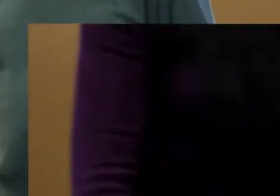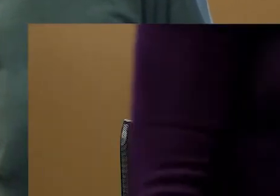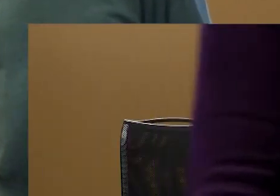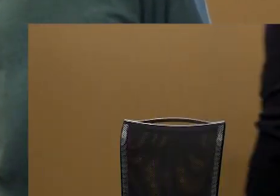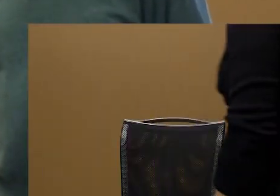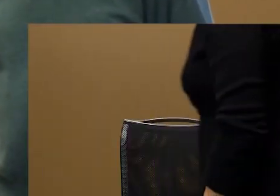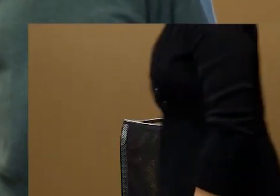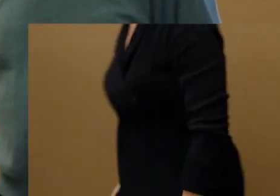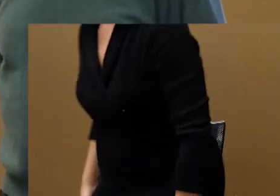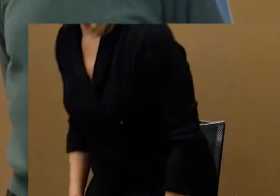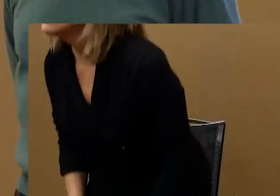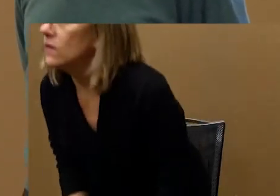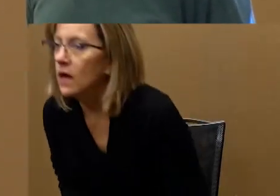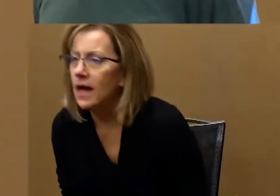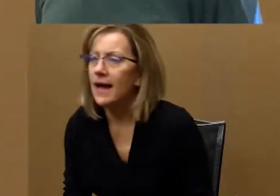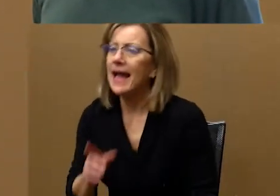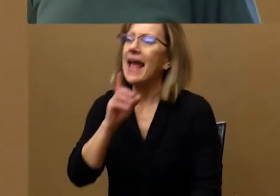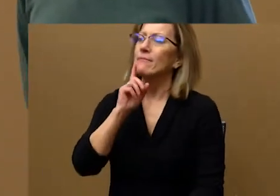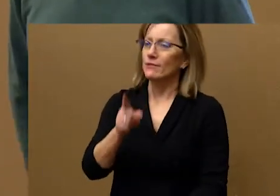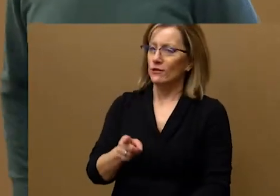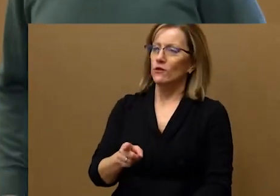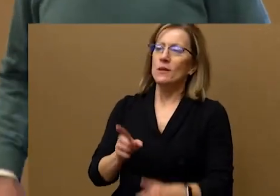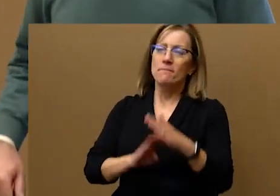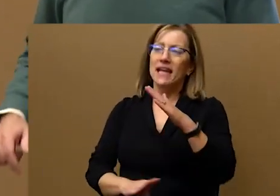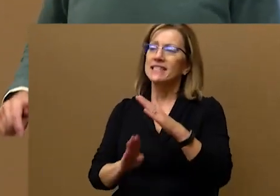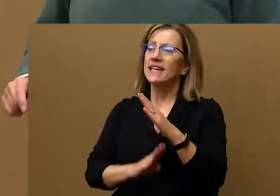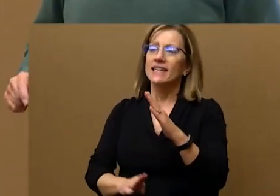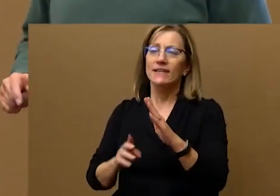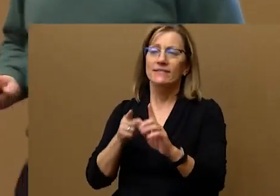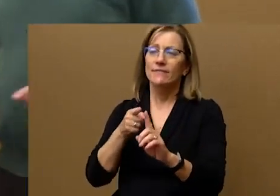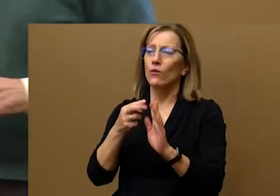to notice and reward successes. But